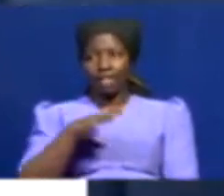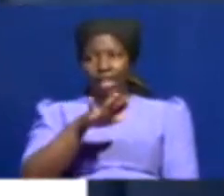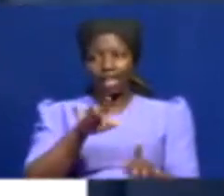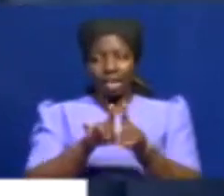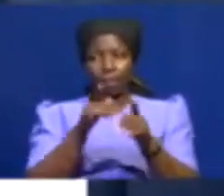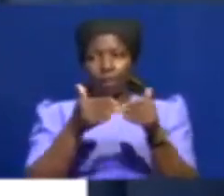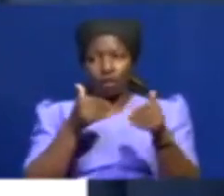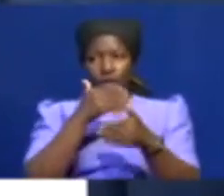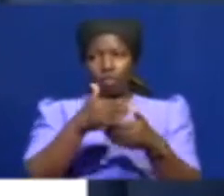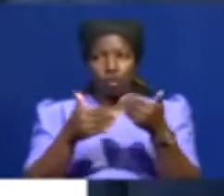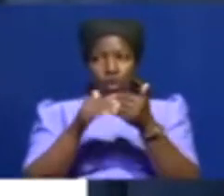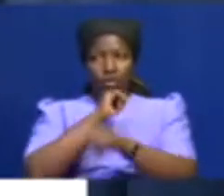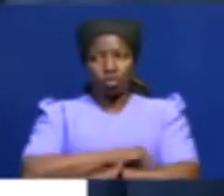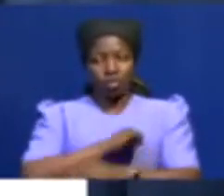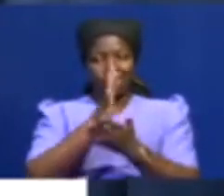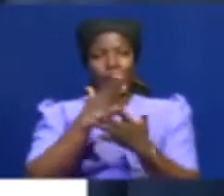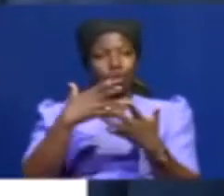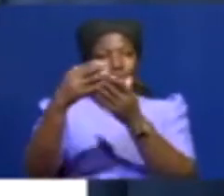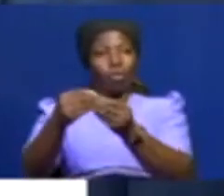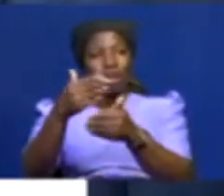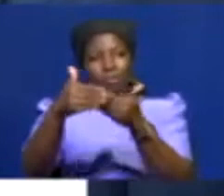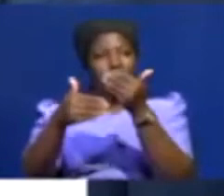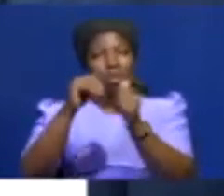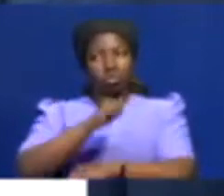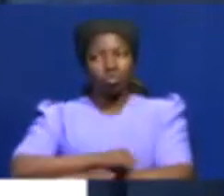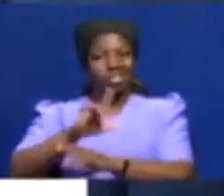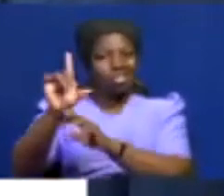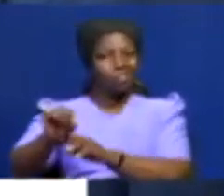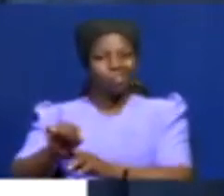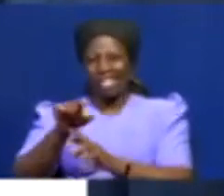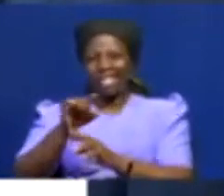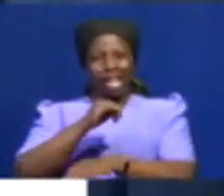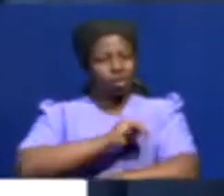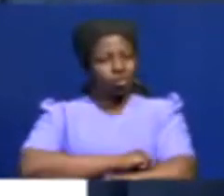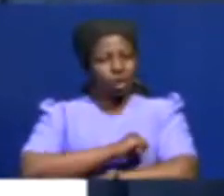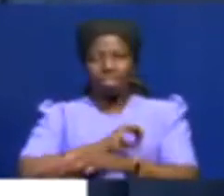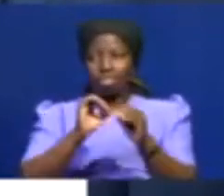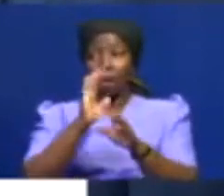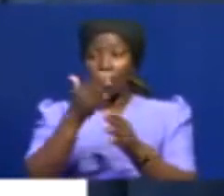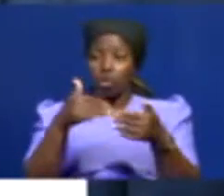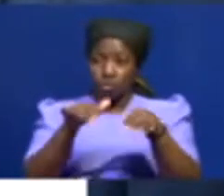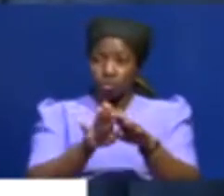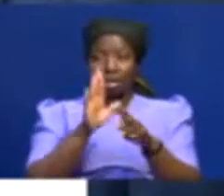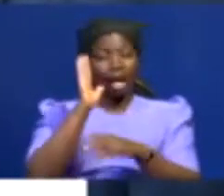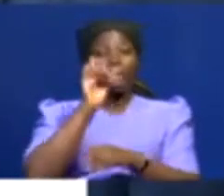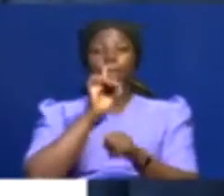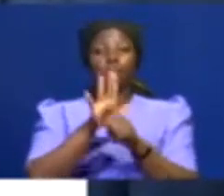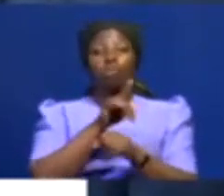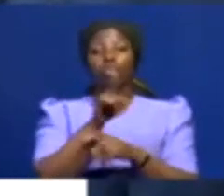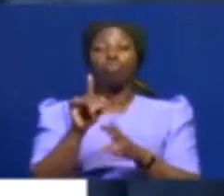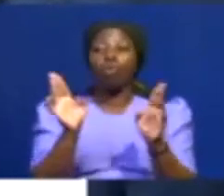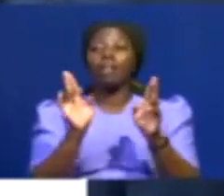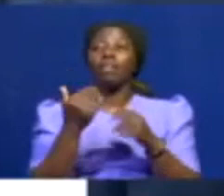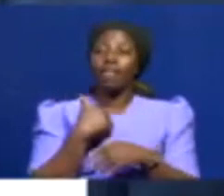school, but some of them go ahead and build a shanty, not even a school. We will close them, I assure you. And we have already some letters to